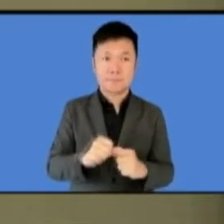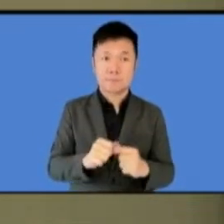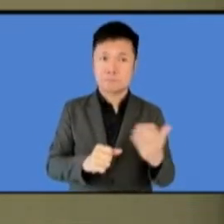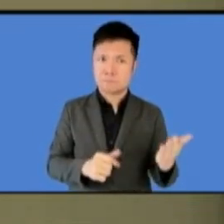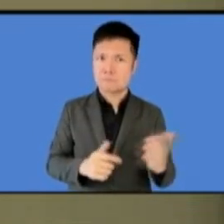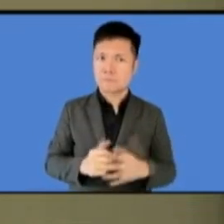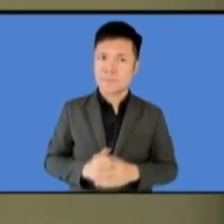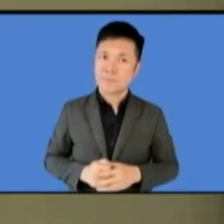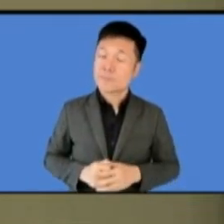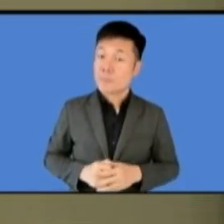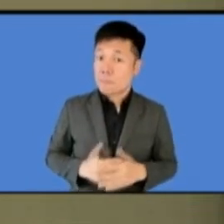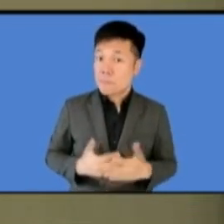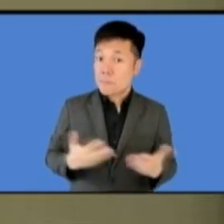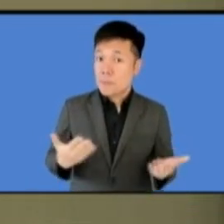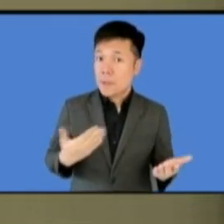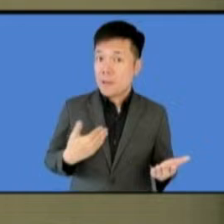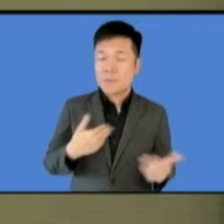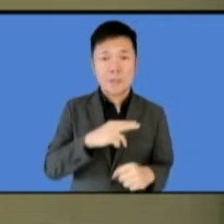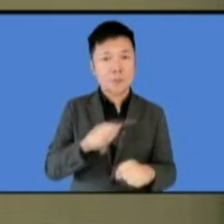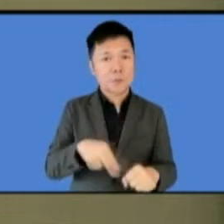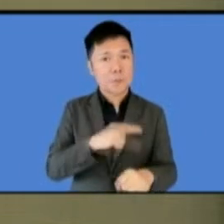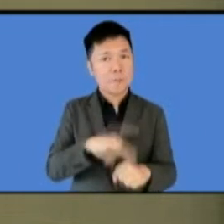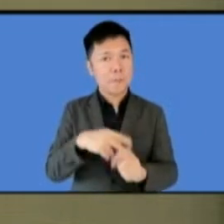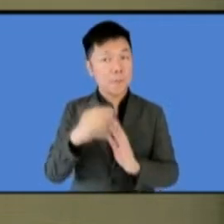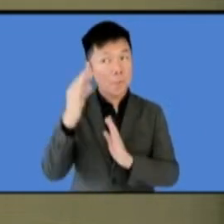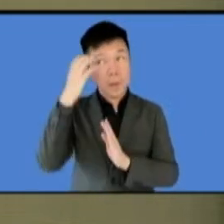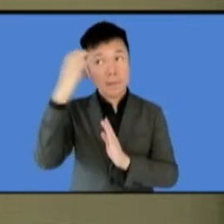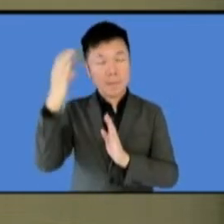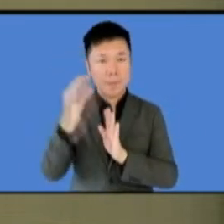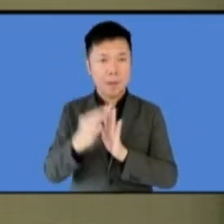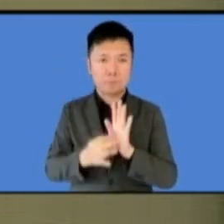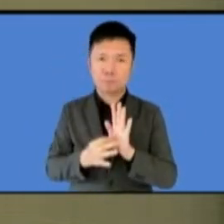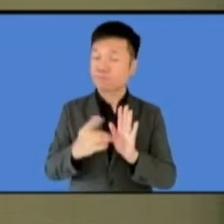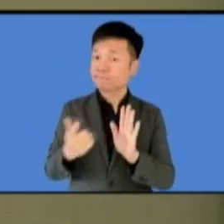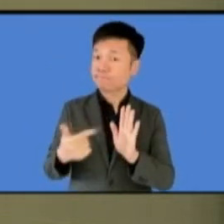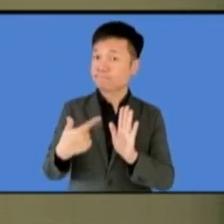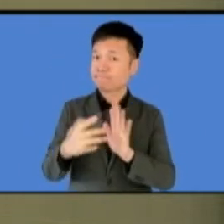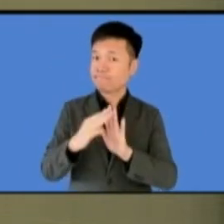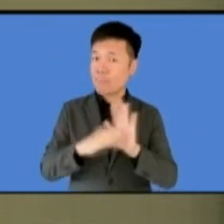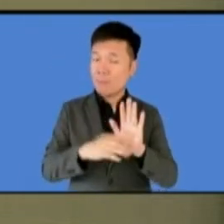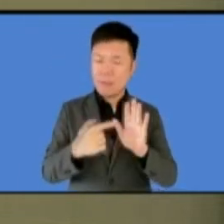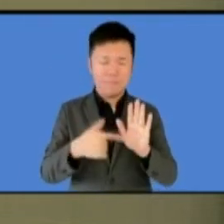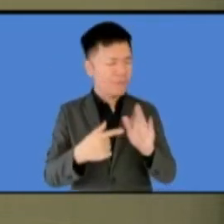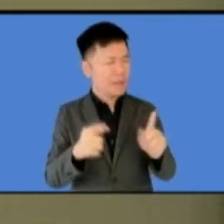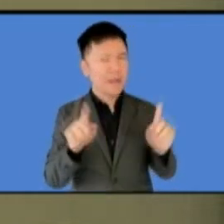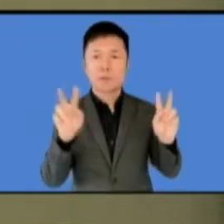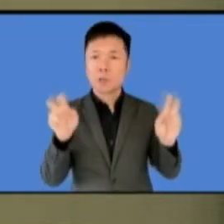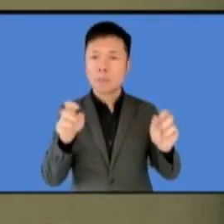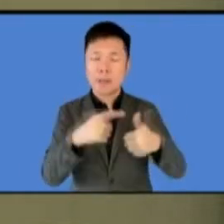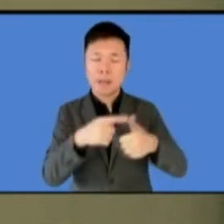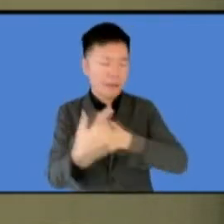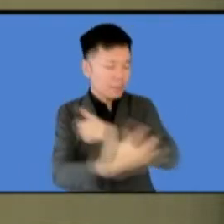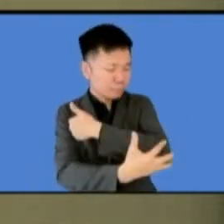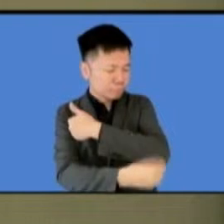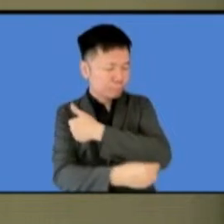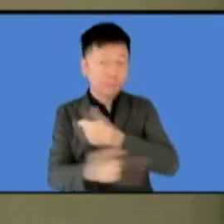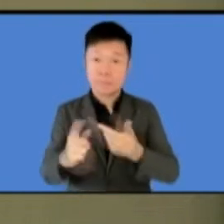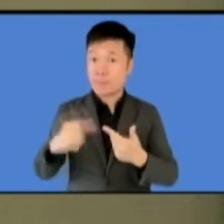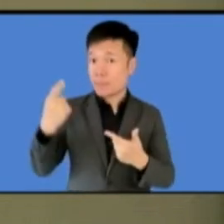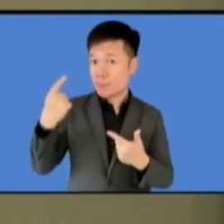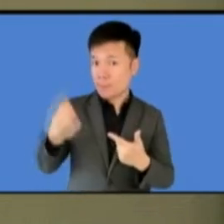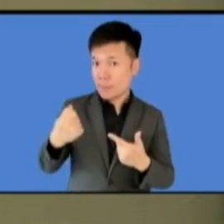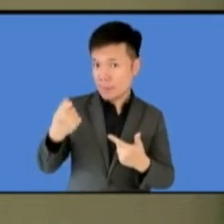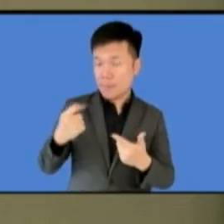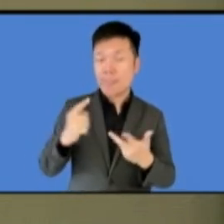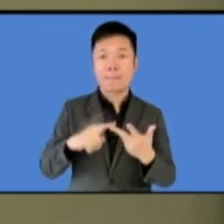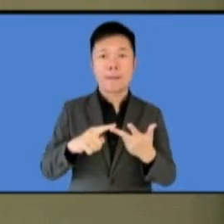to national policies in various areas, including on poverty, social protection, and